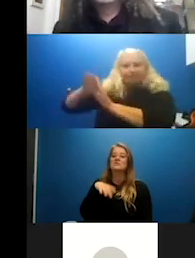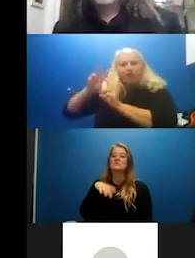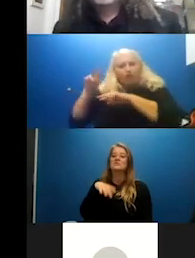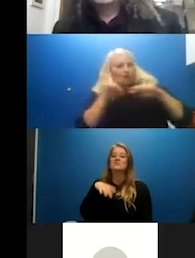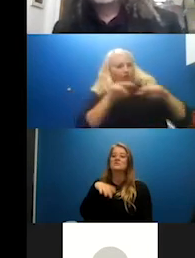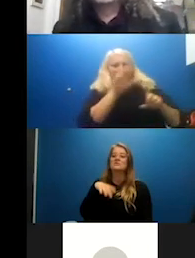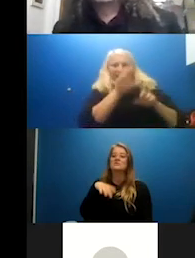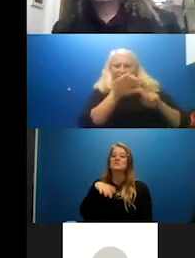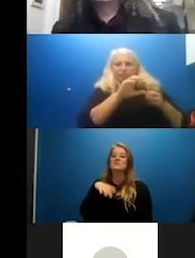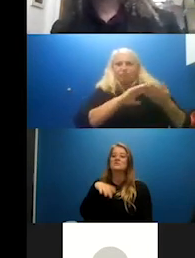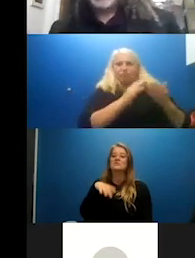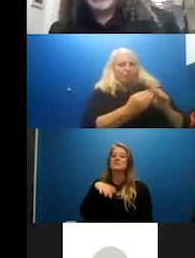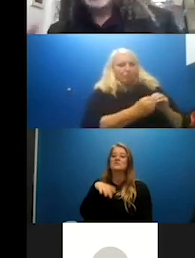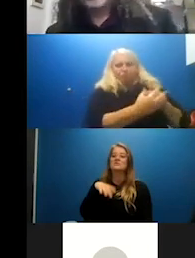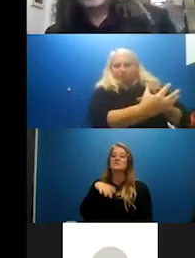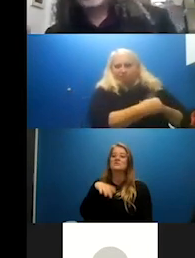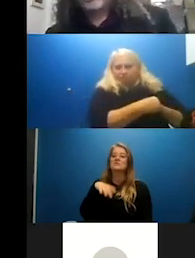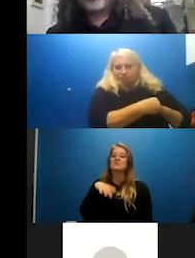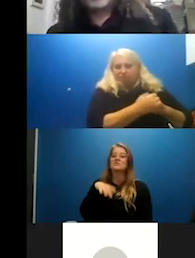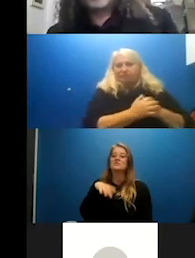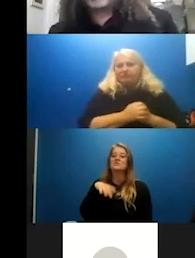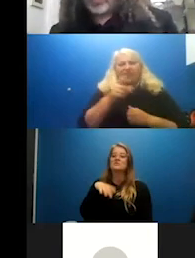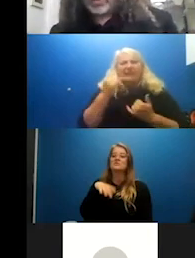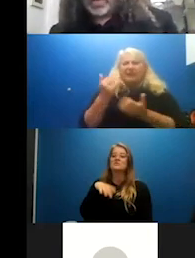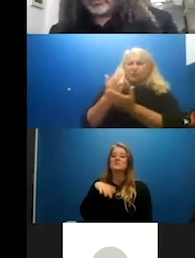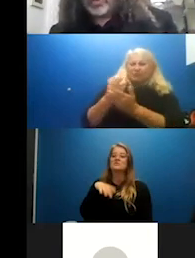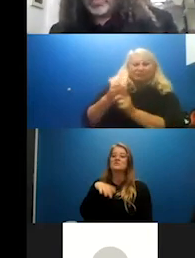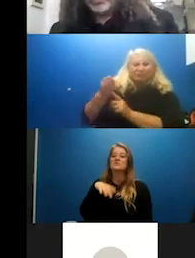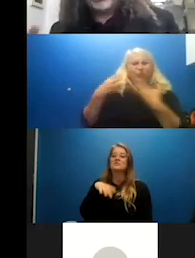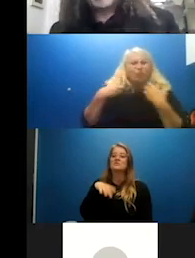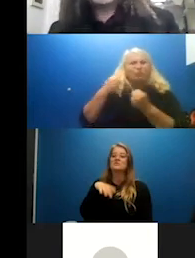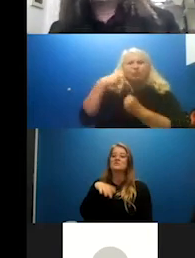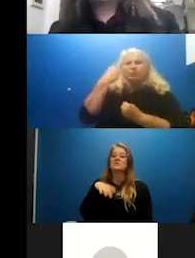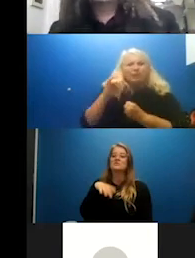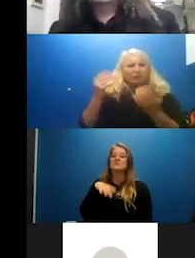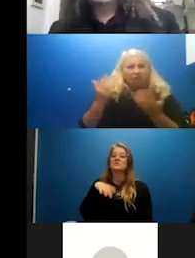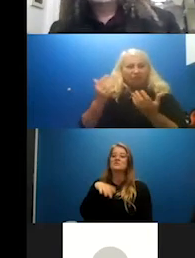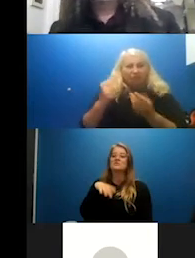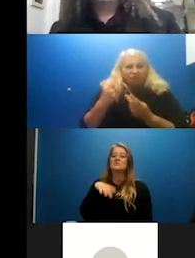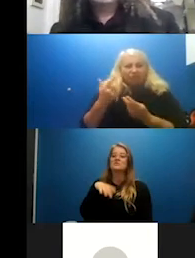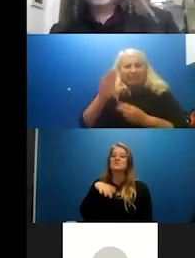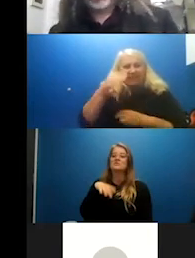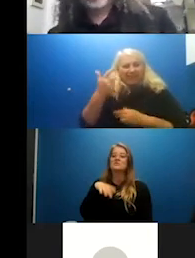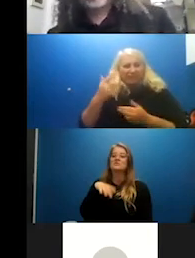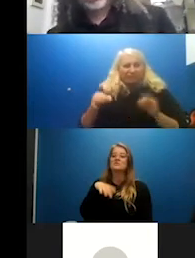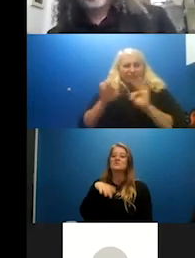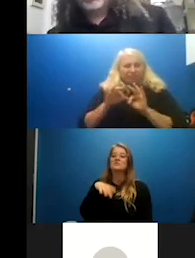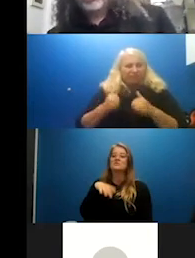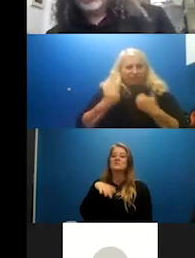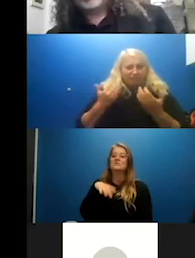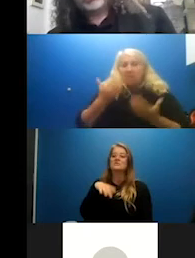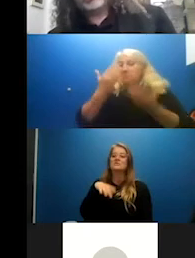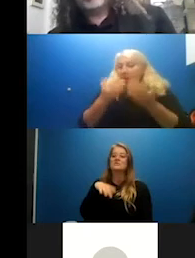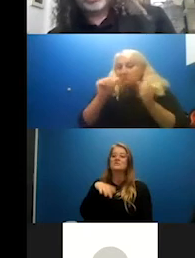A wellness resource is any source of self-worth or worthwhile life, and it could be a professional, but it